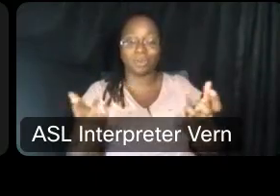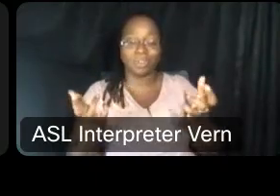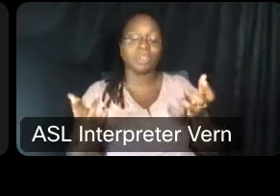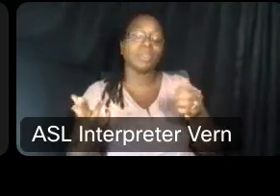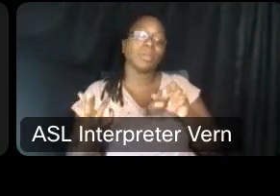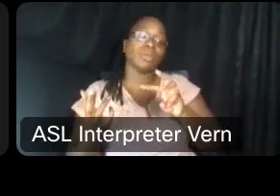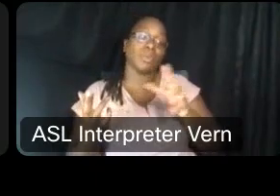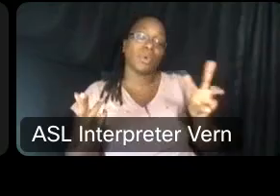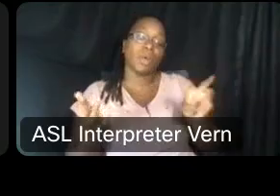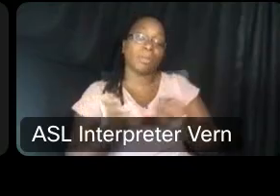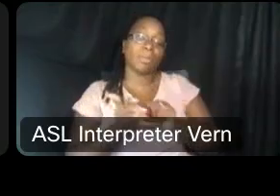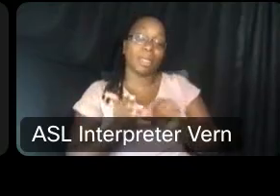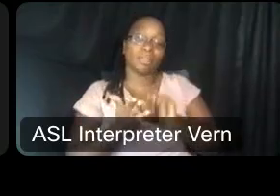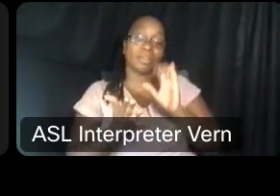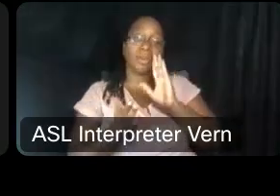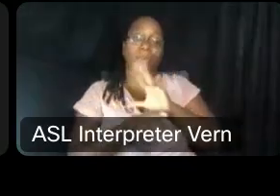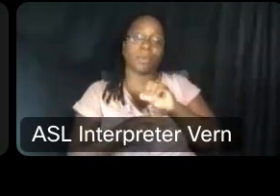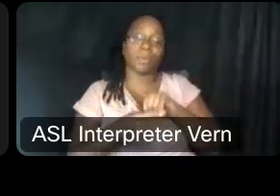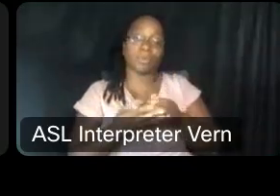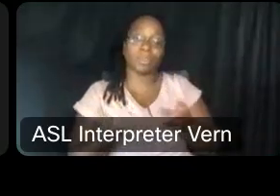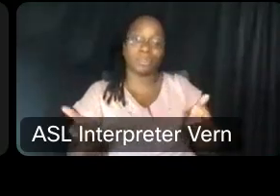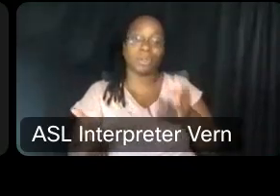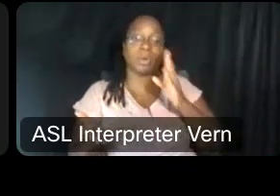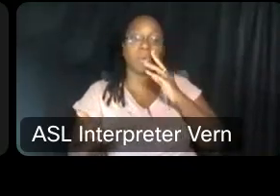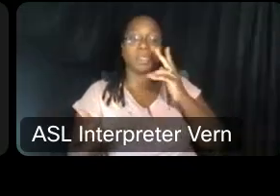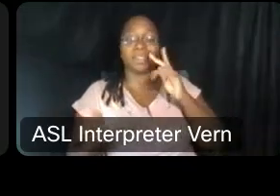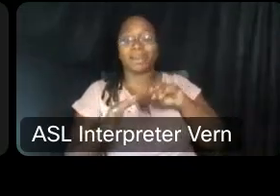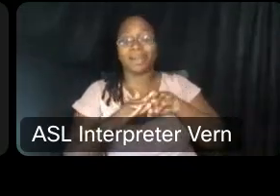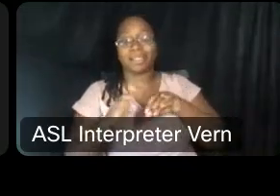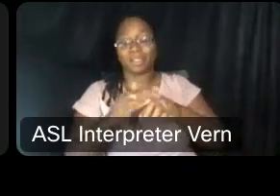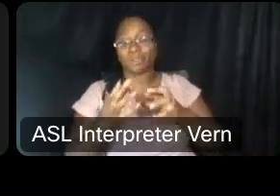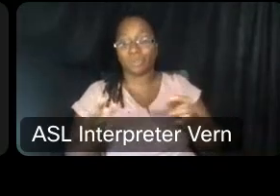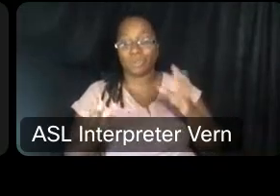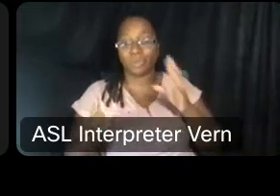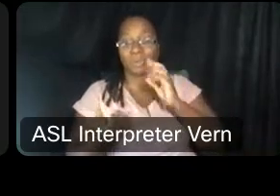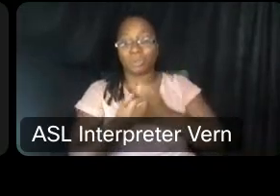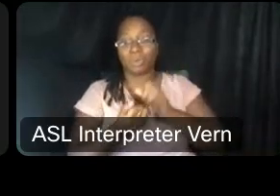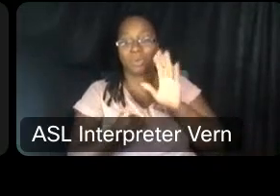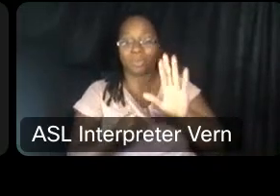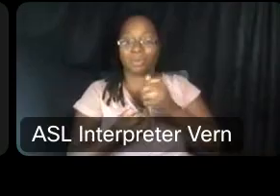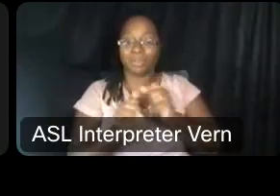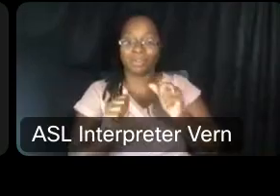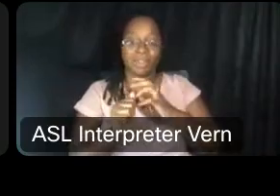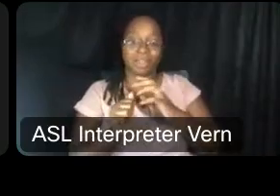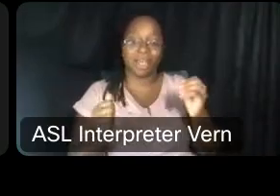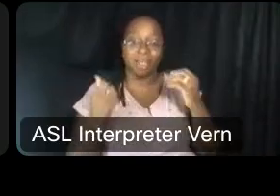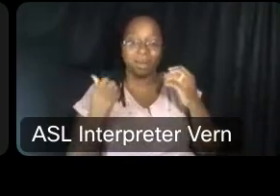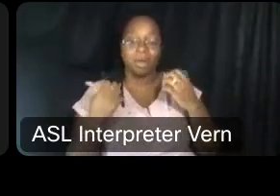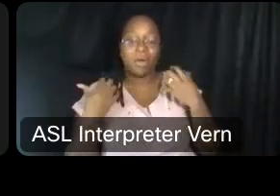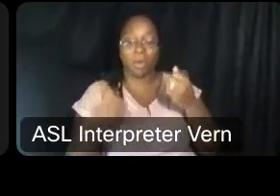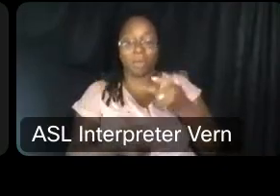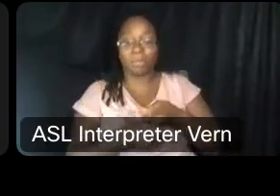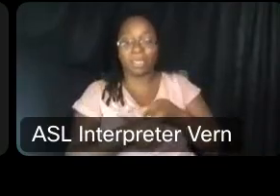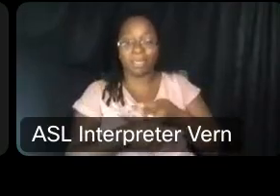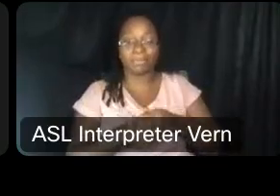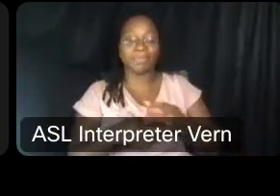that's designed to increase survivors' access to resources that support their safety and well-being. We also have a training